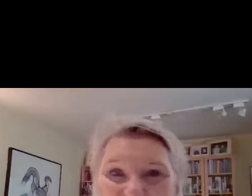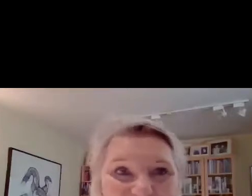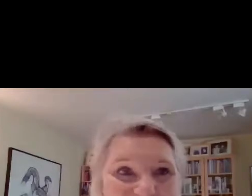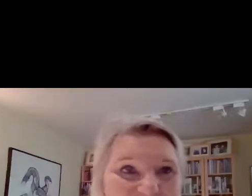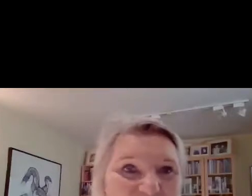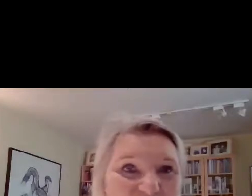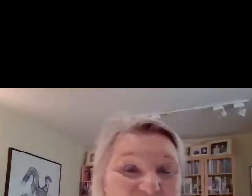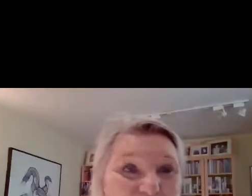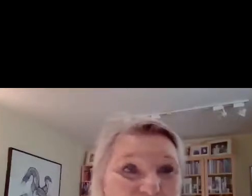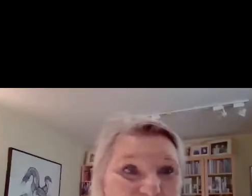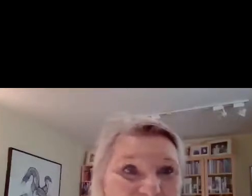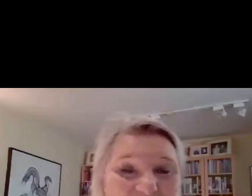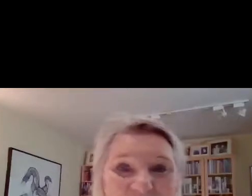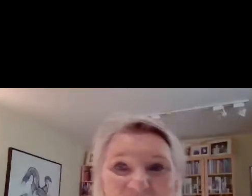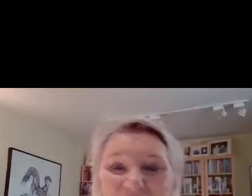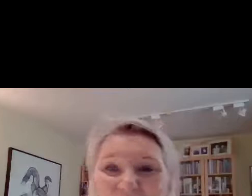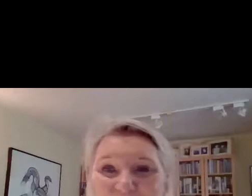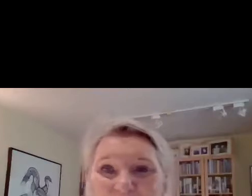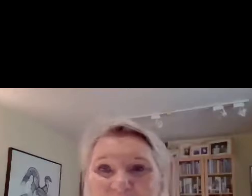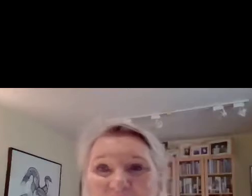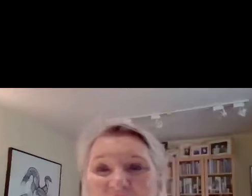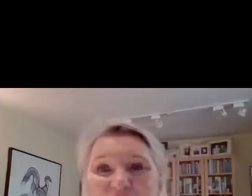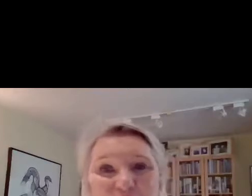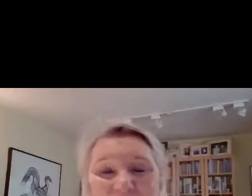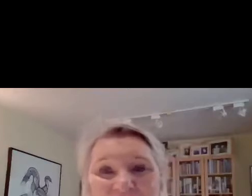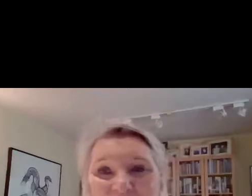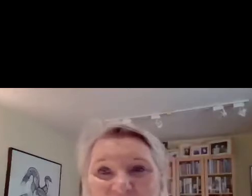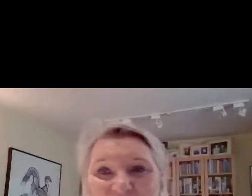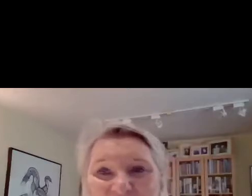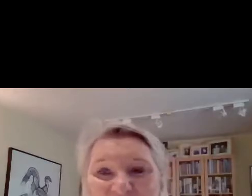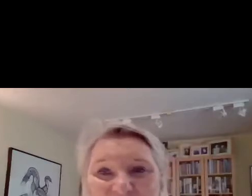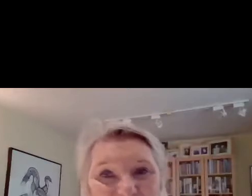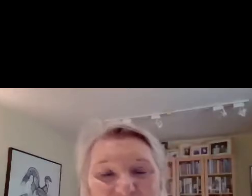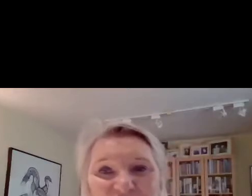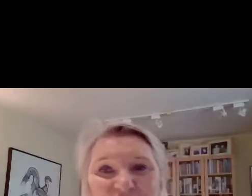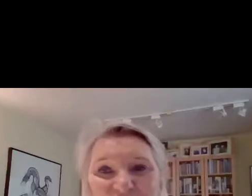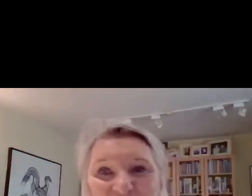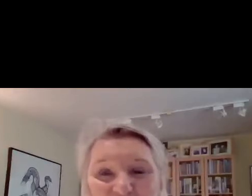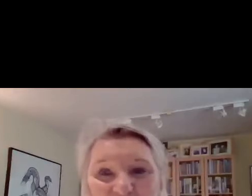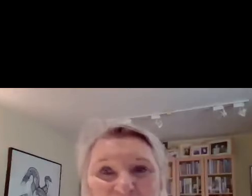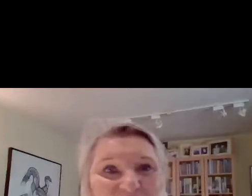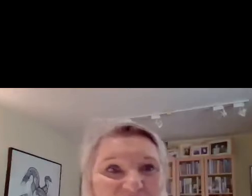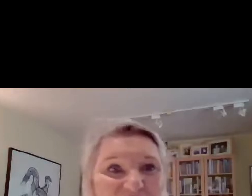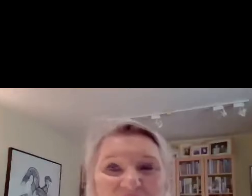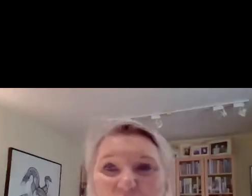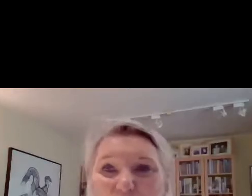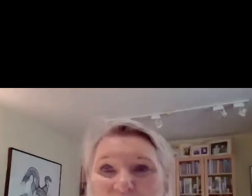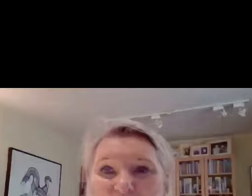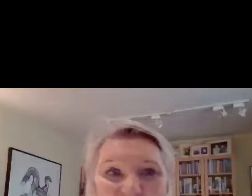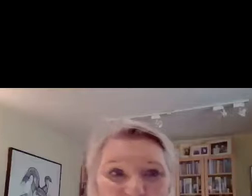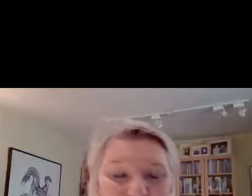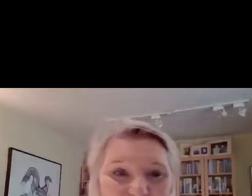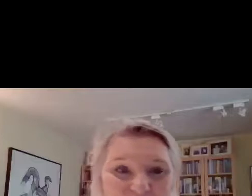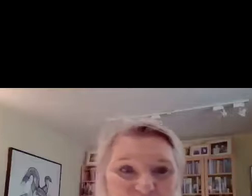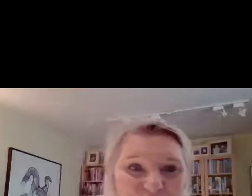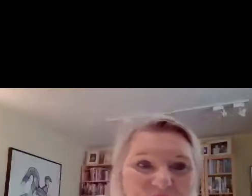of artists and arts workers. I also recognize that, these are stressful times, and I hope that you're